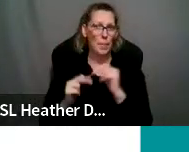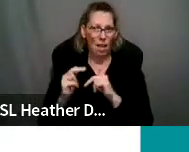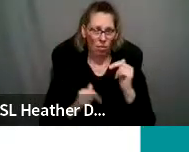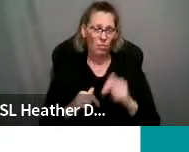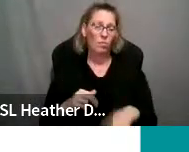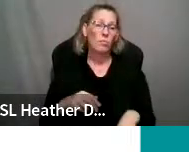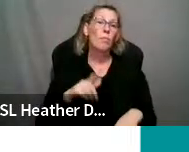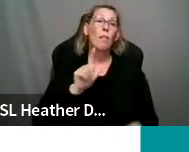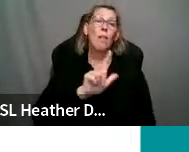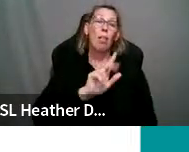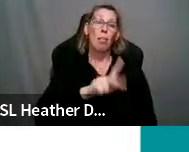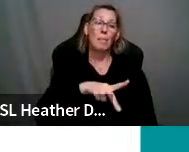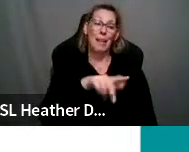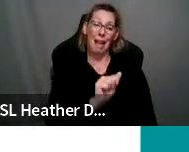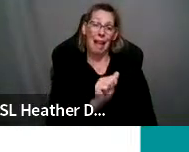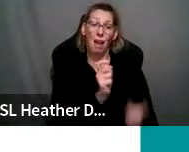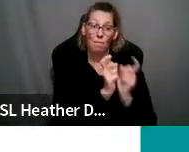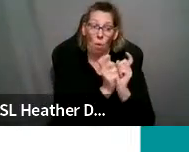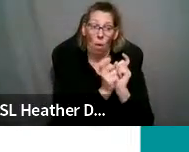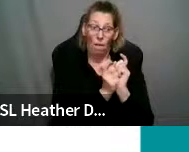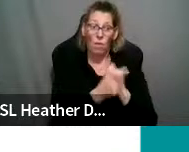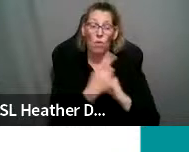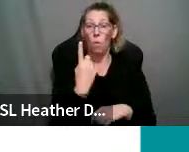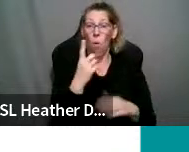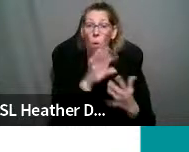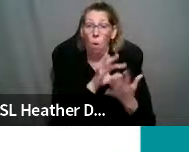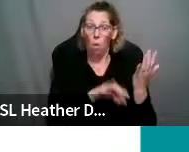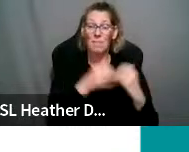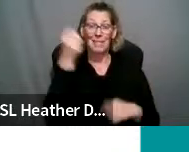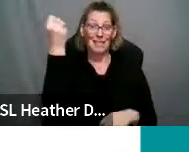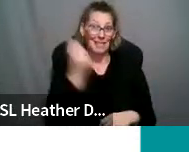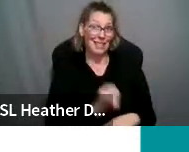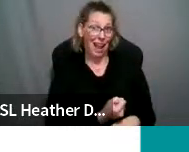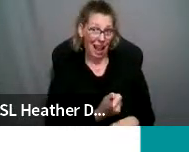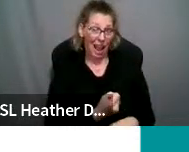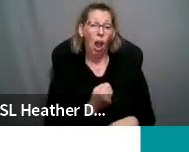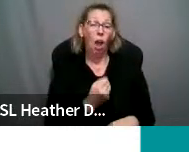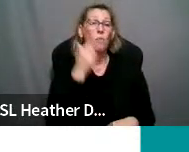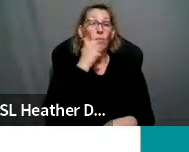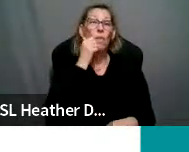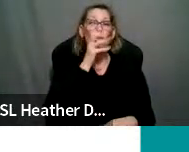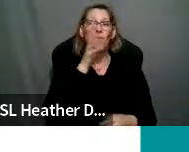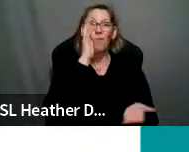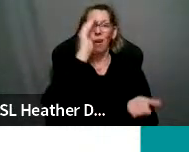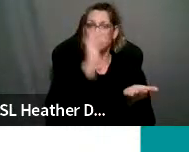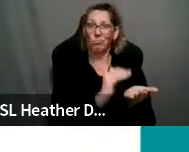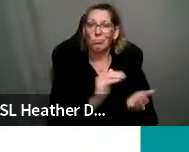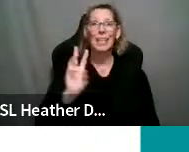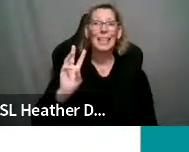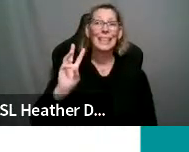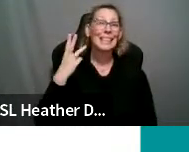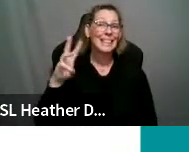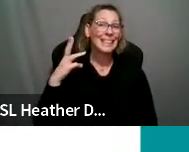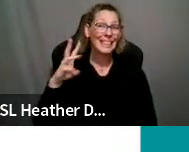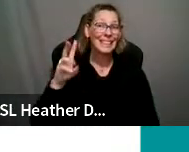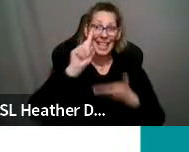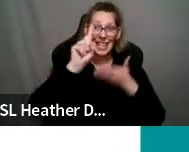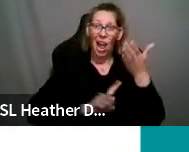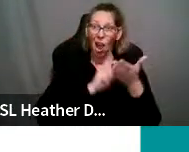the LPA and modified LPA, one option, so the southbound daily congestion is going to decrease from 16 hours to